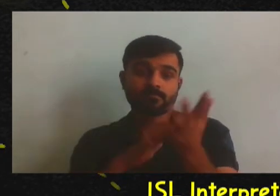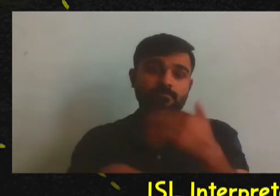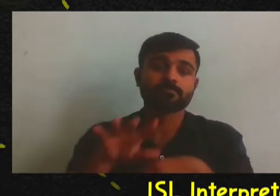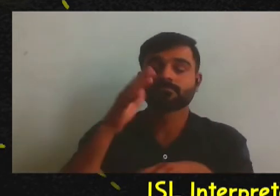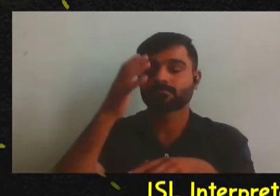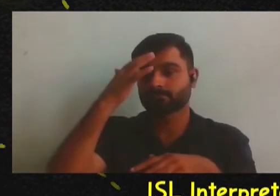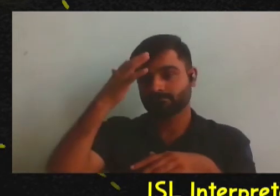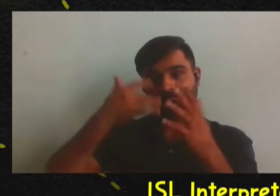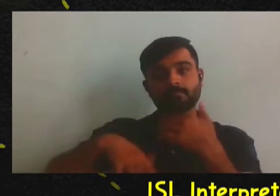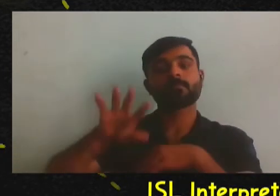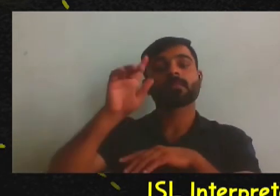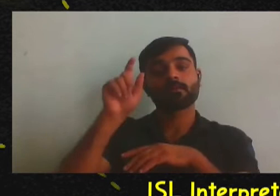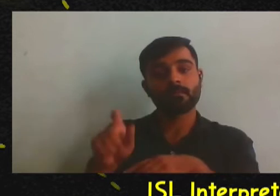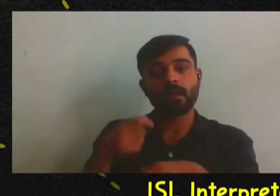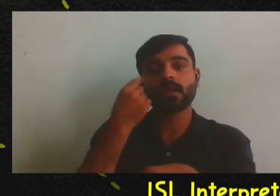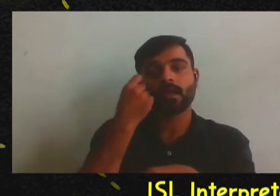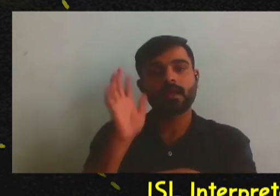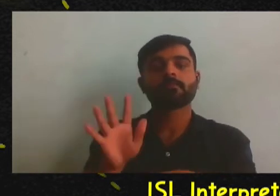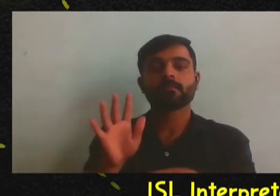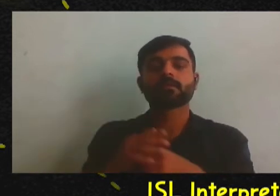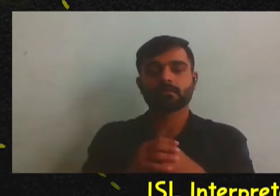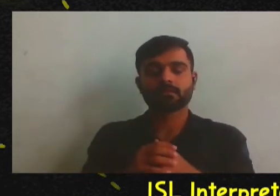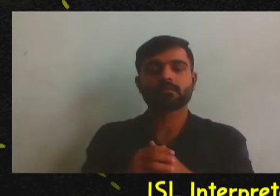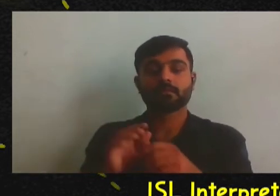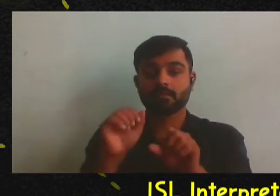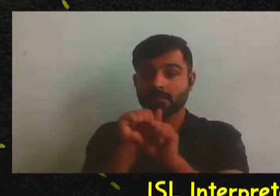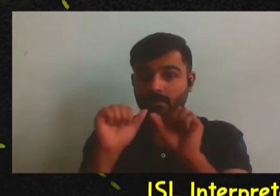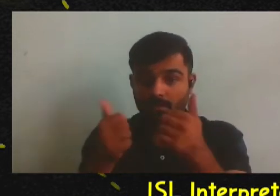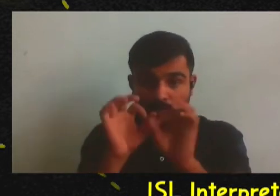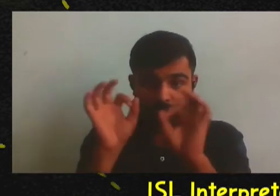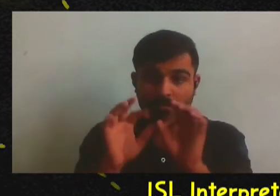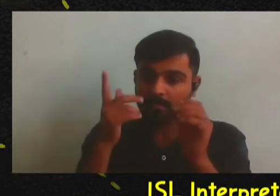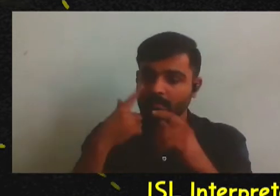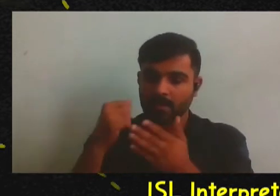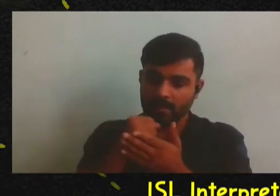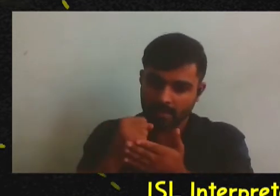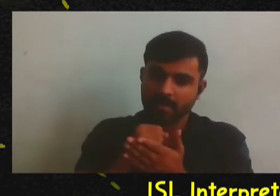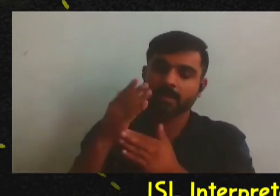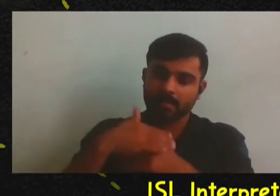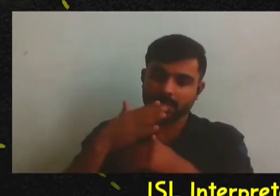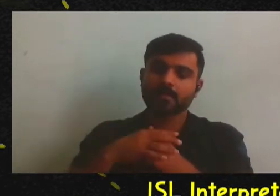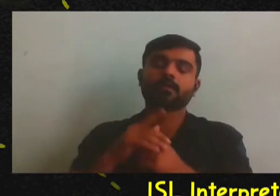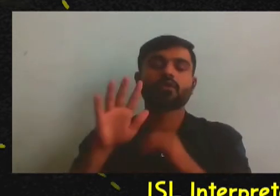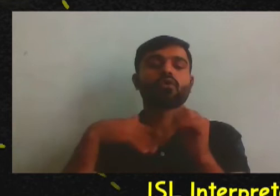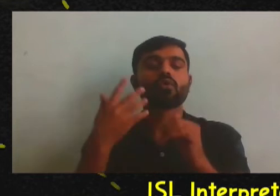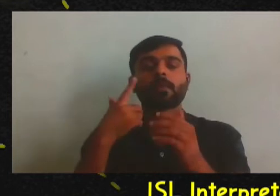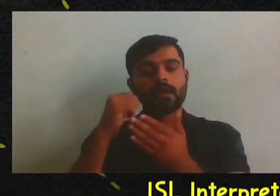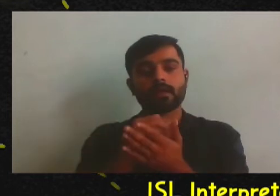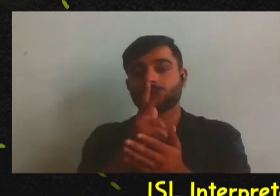human, understanding that if it doesn't work now, you keep trying, right? And we tell